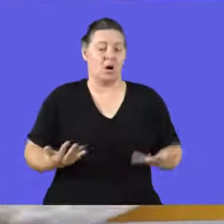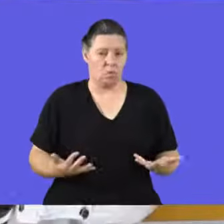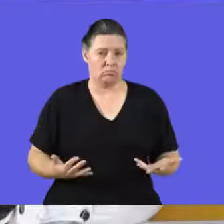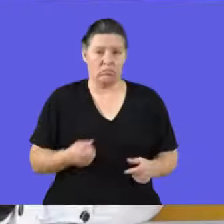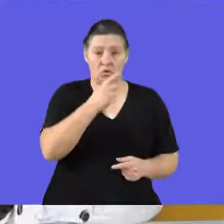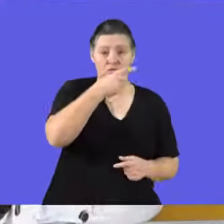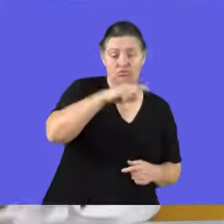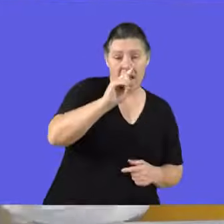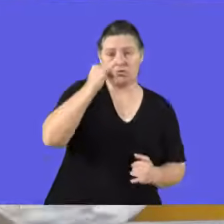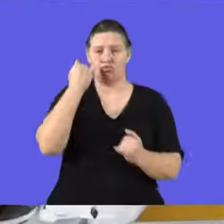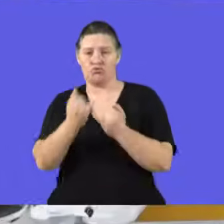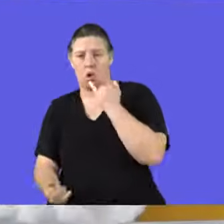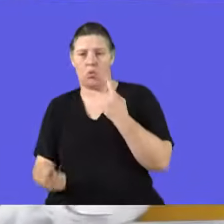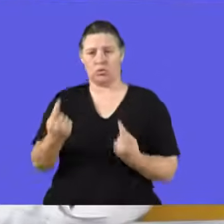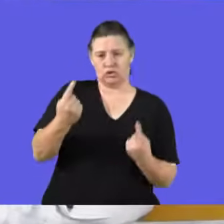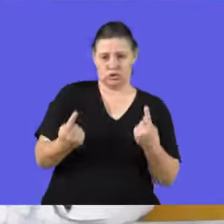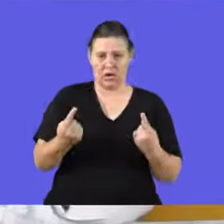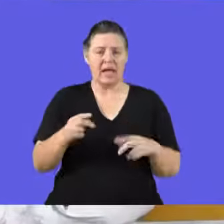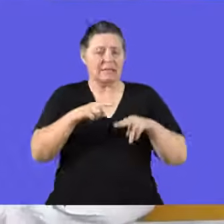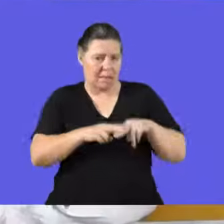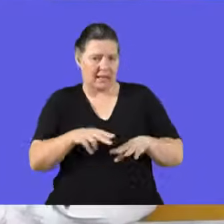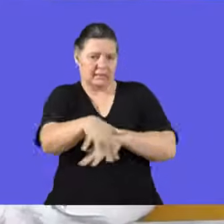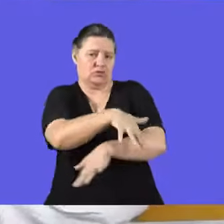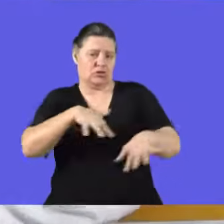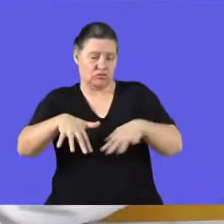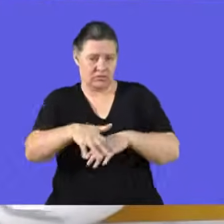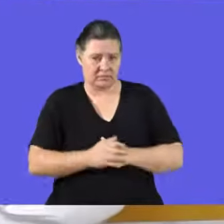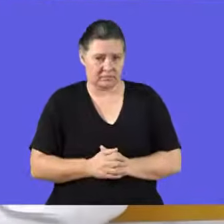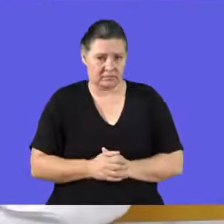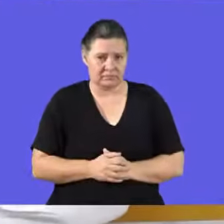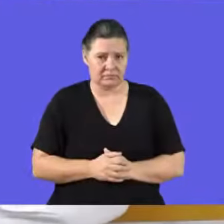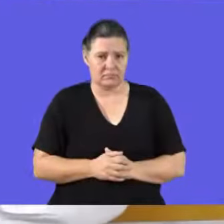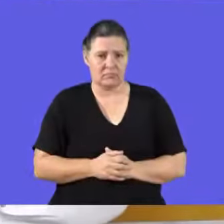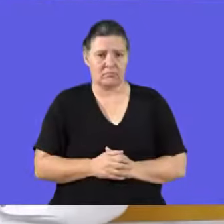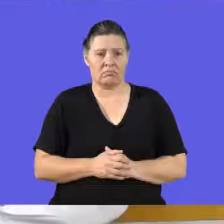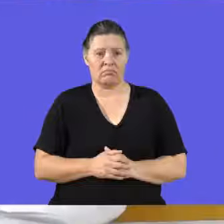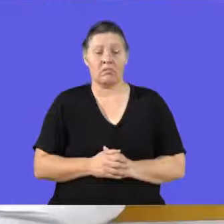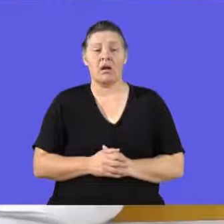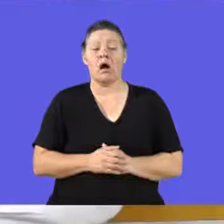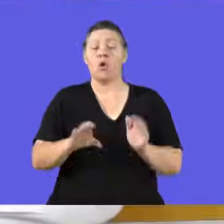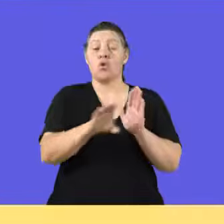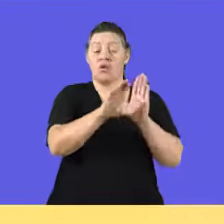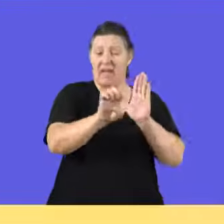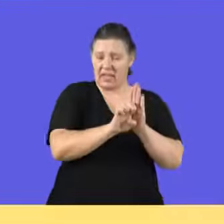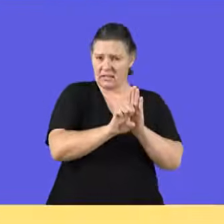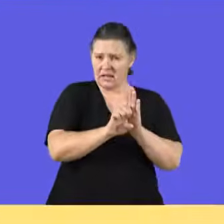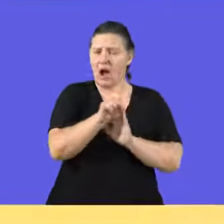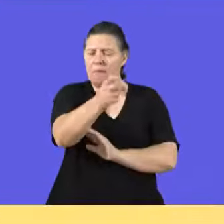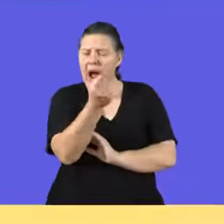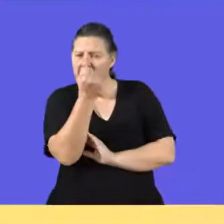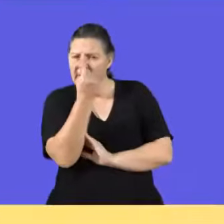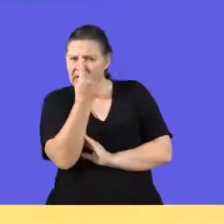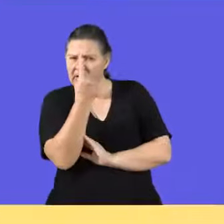to behave, whether it is right or wrong in specific situations. When we look at the business code of